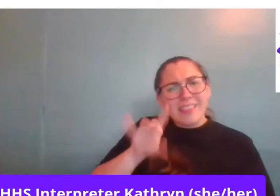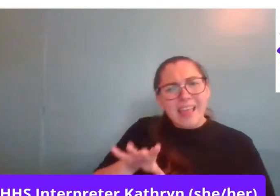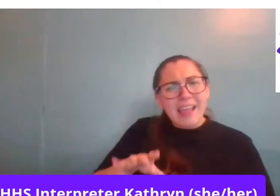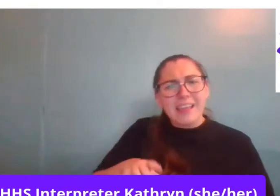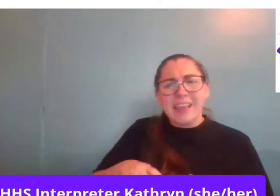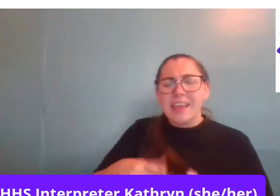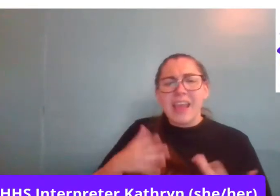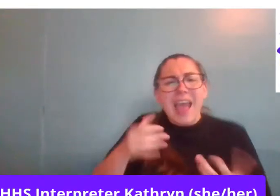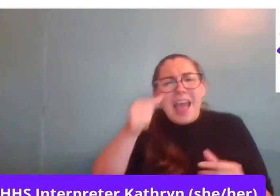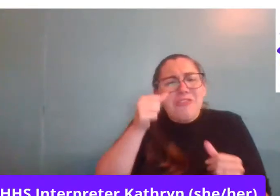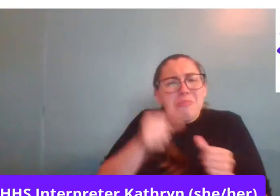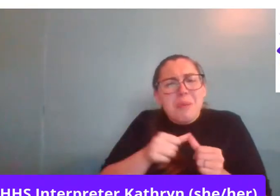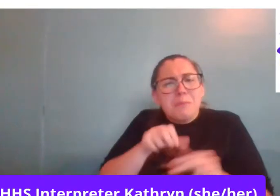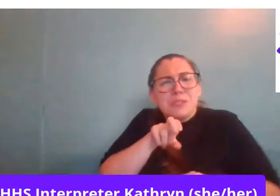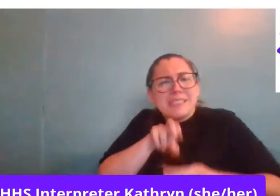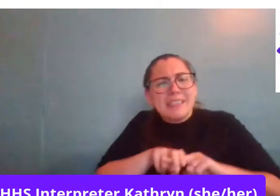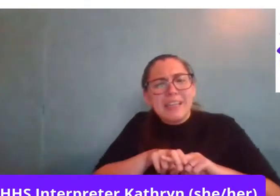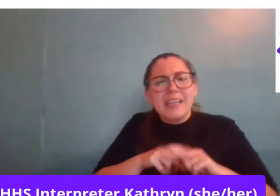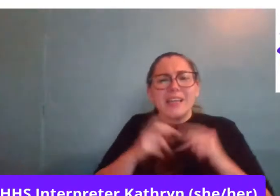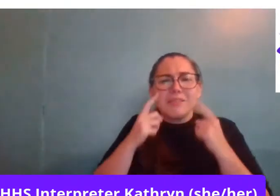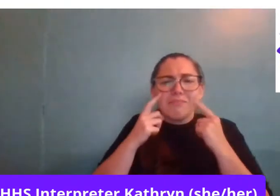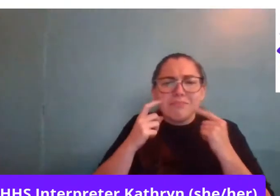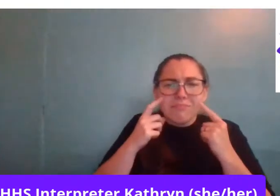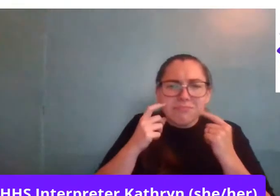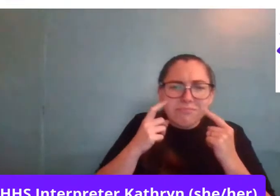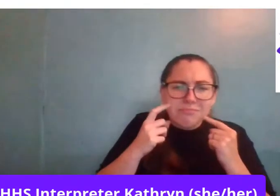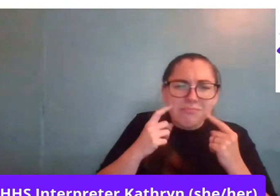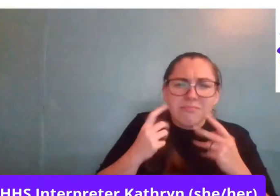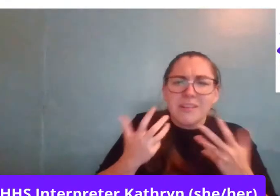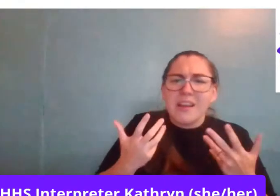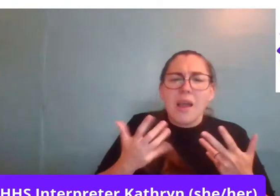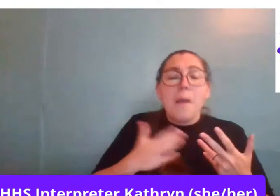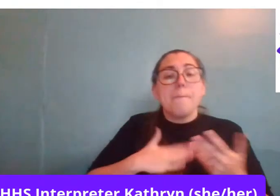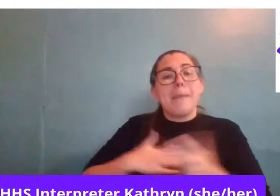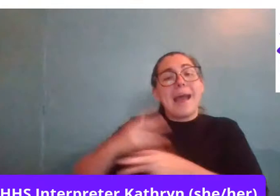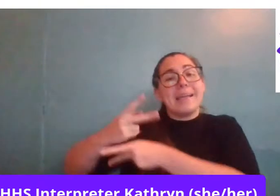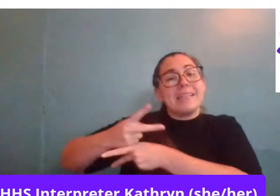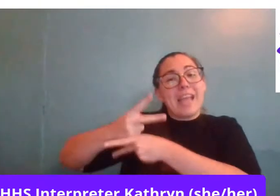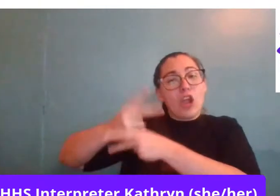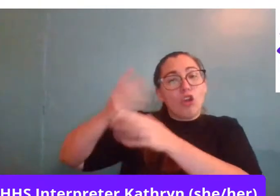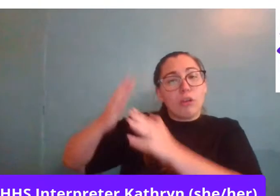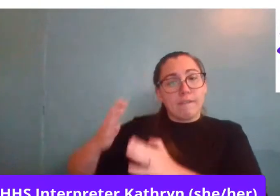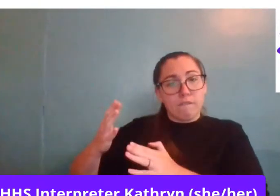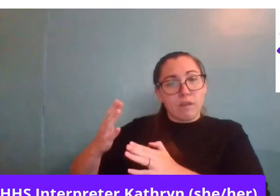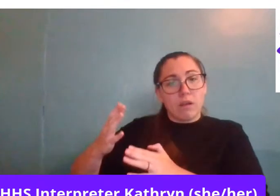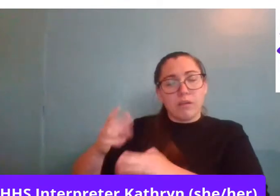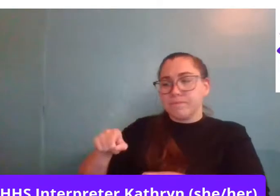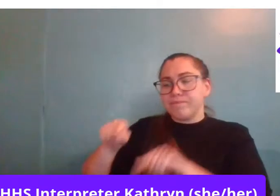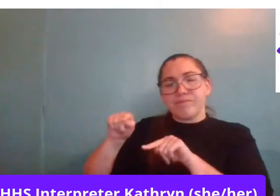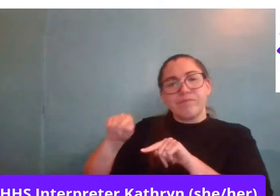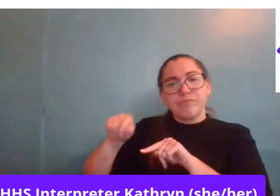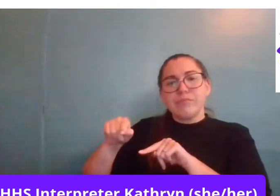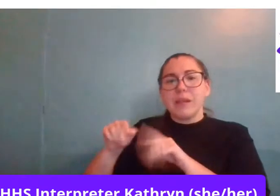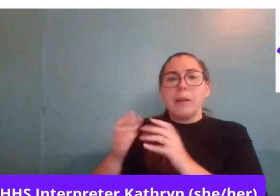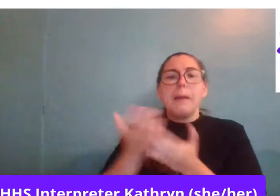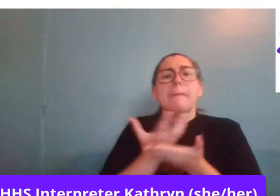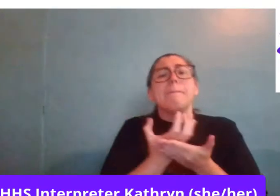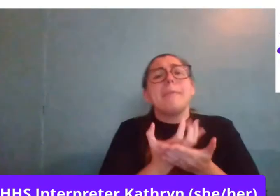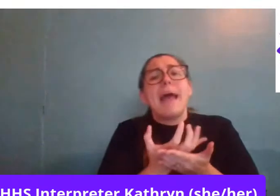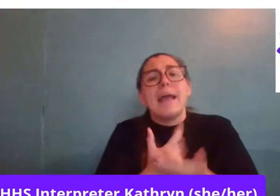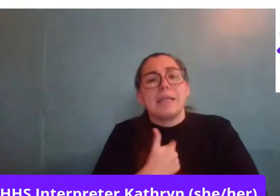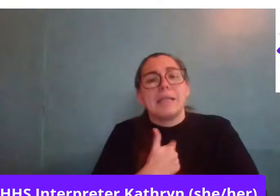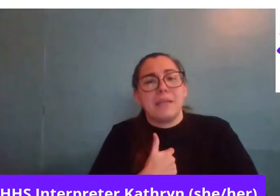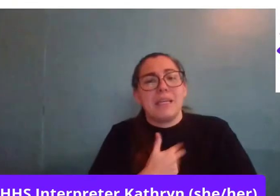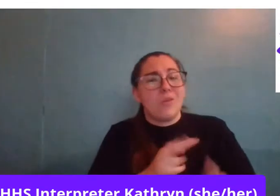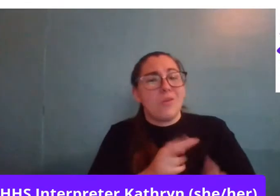I remember sitting, my caregiver had just bathed me and was getting ready to put